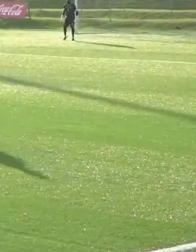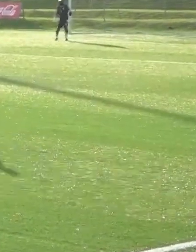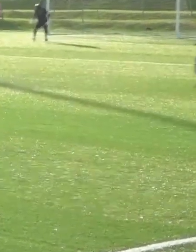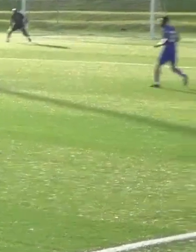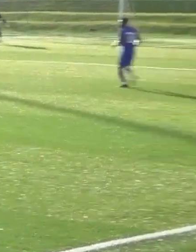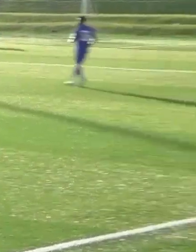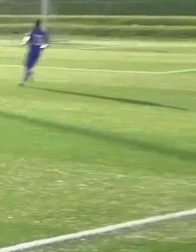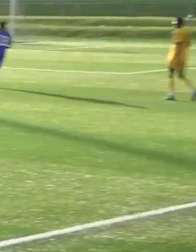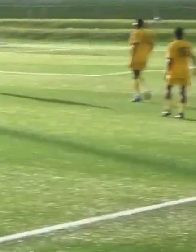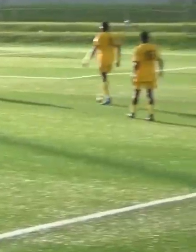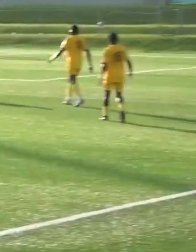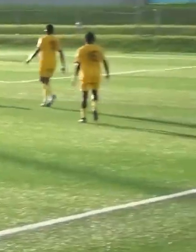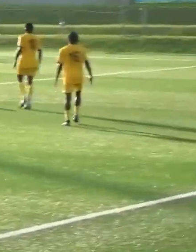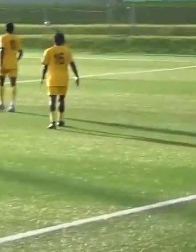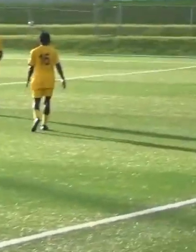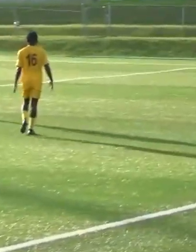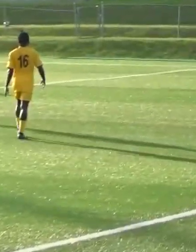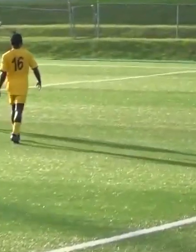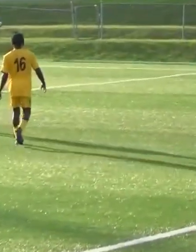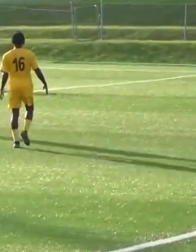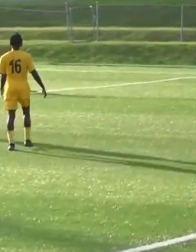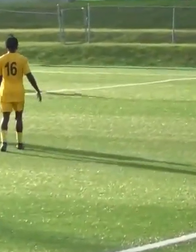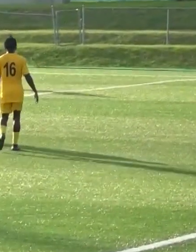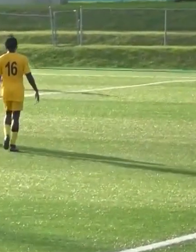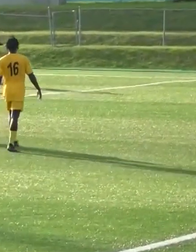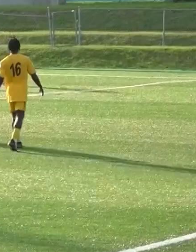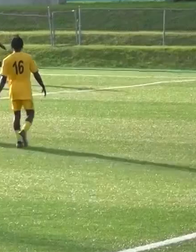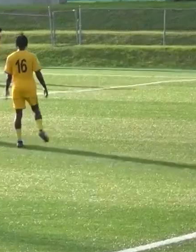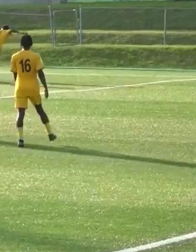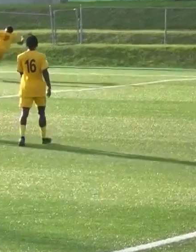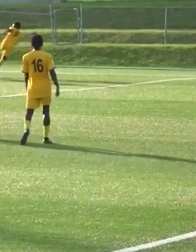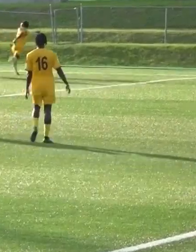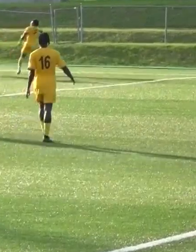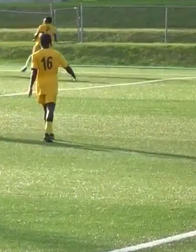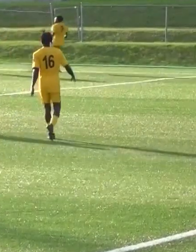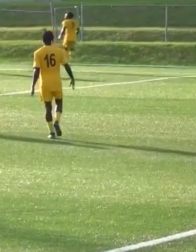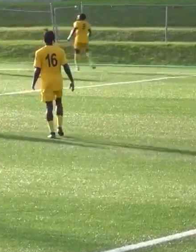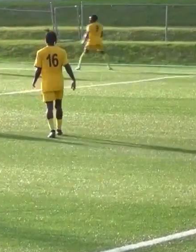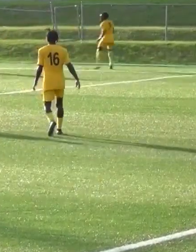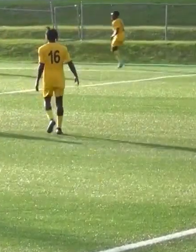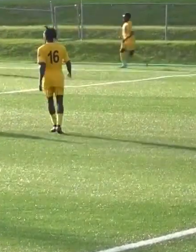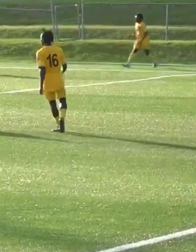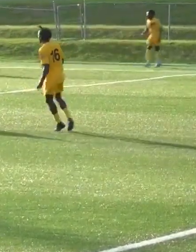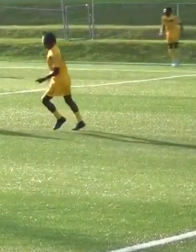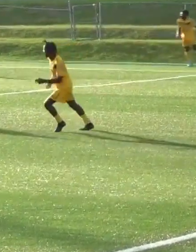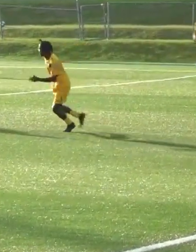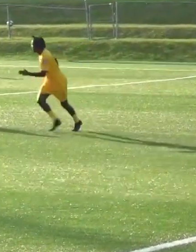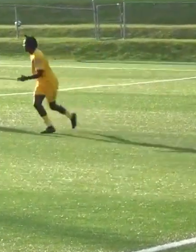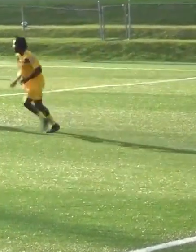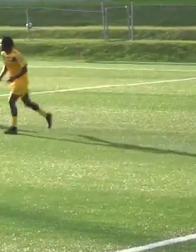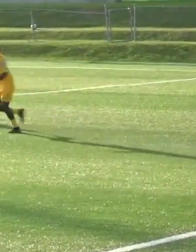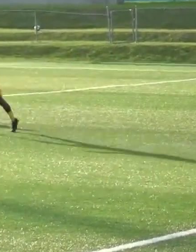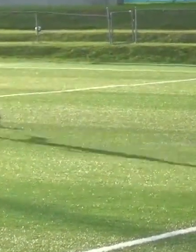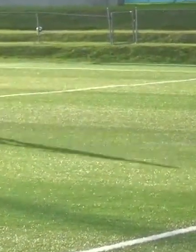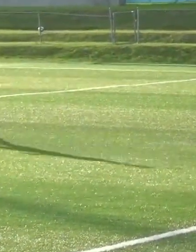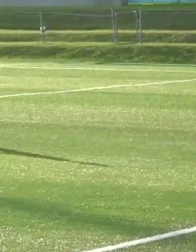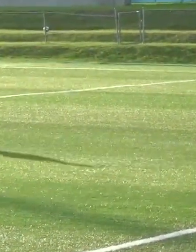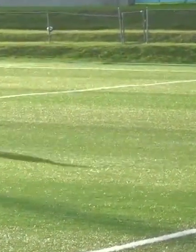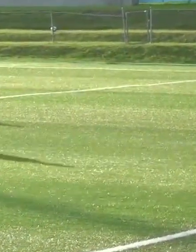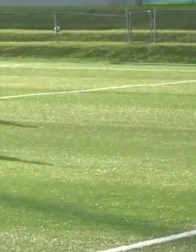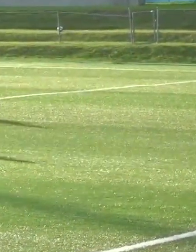Nice passage of play and an excellent ball into Tadio James, who pulls the trigger, but the effort was straight at the